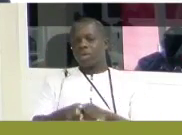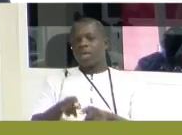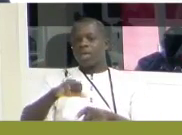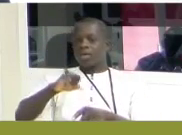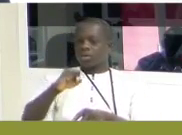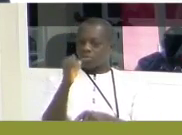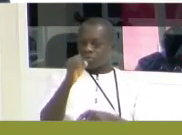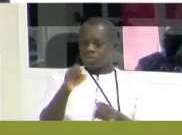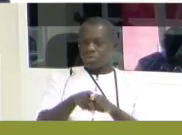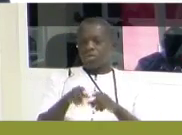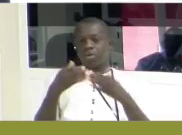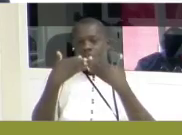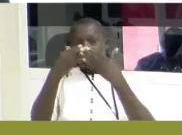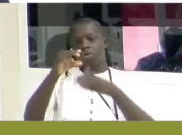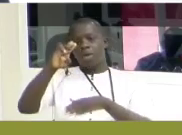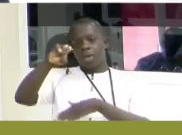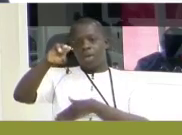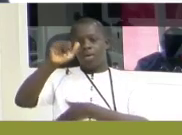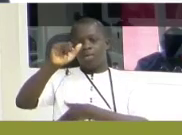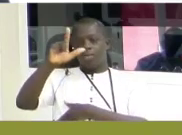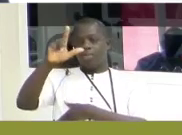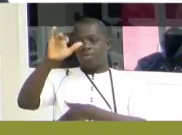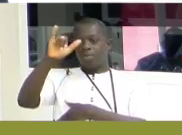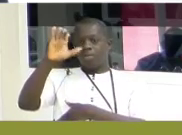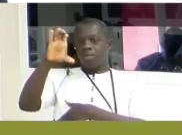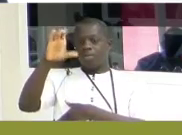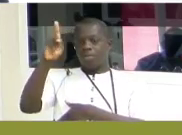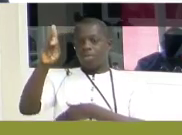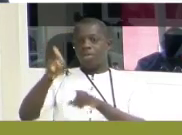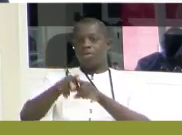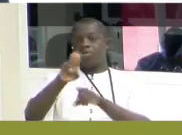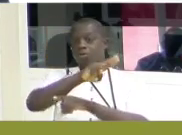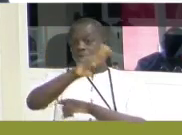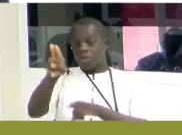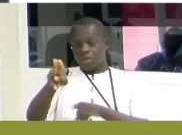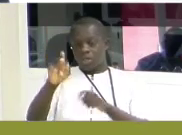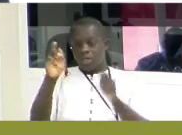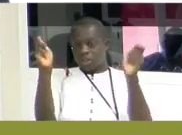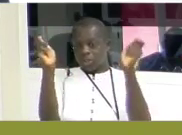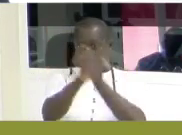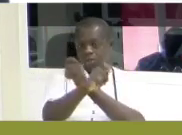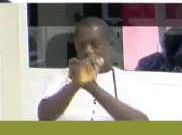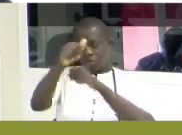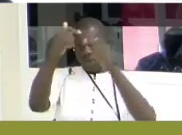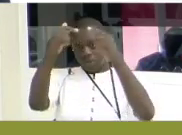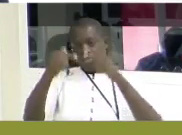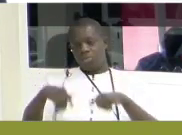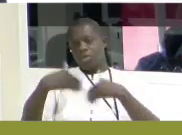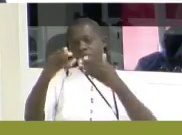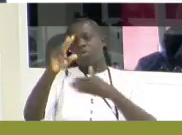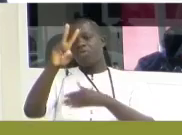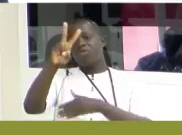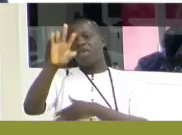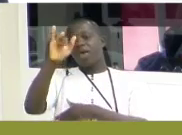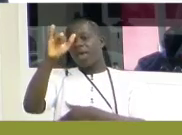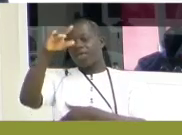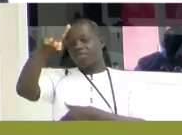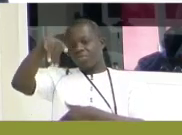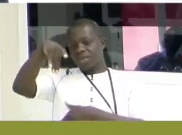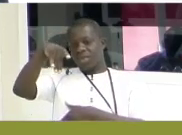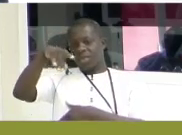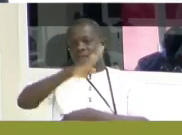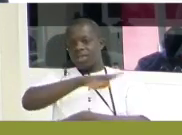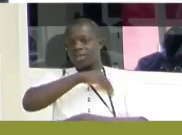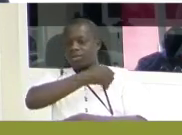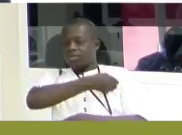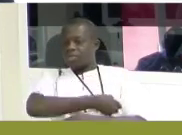then told me that, Malik, if you don't change your statement, I will give you a VIP treatment. I don't know what VIP treatment is. He said, I